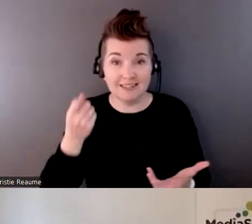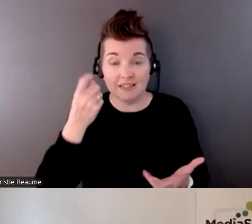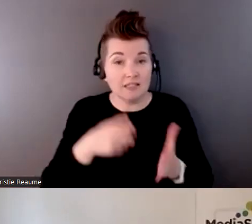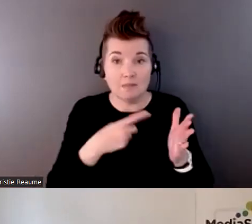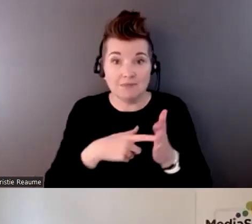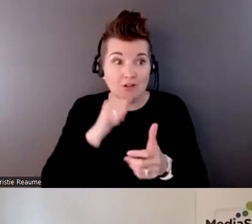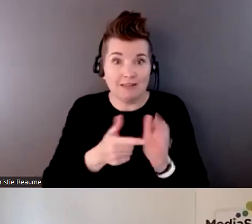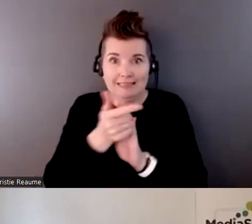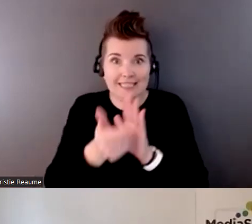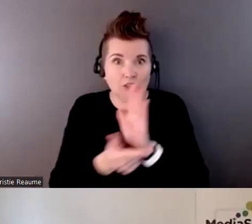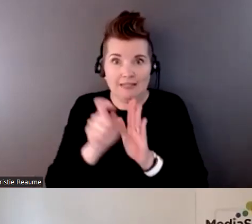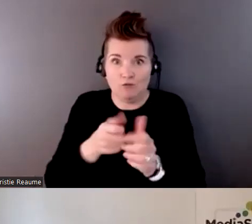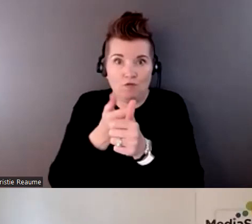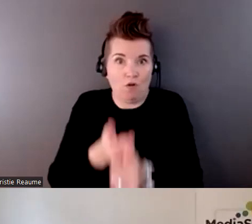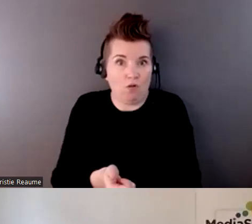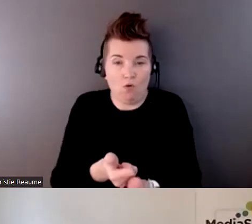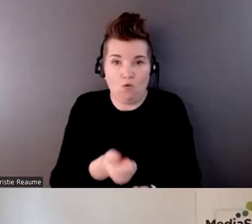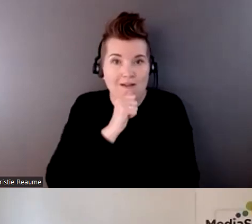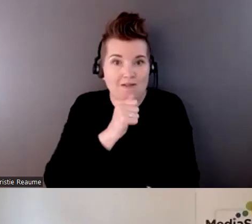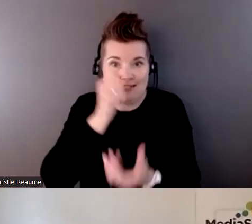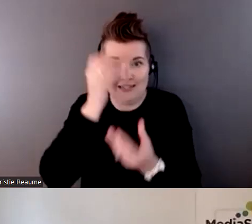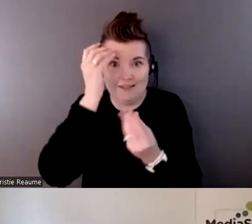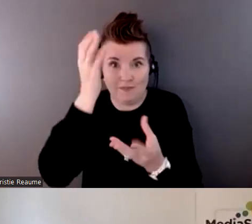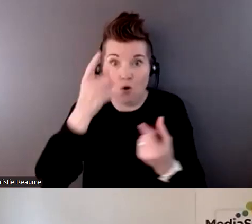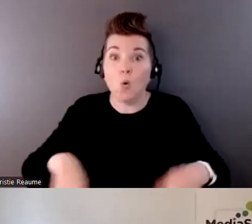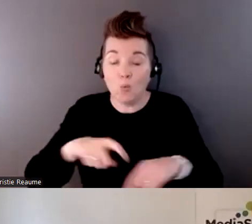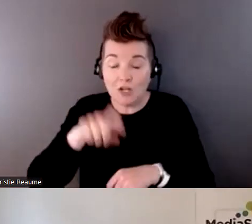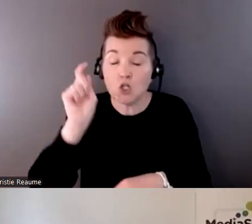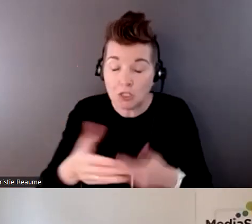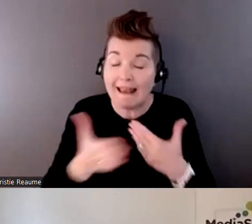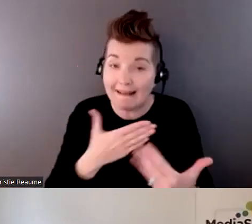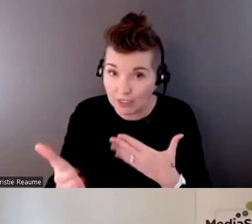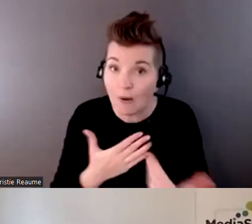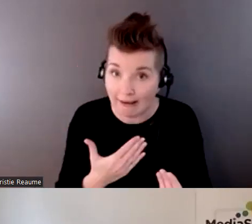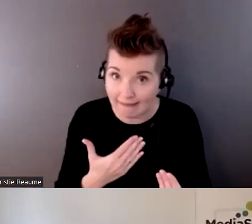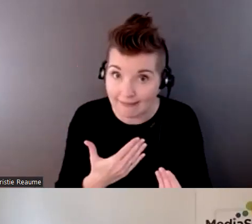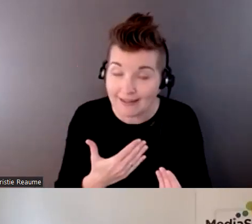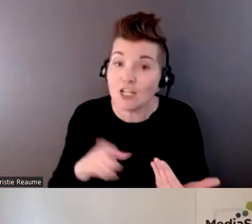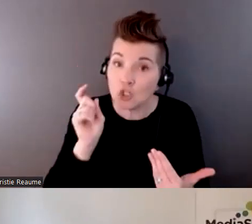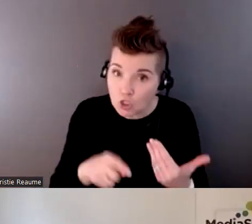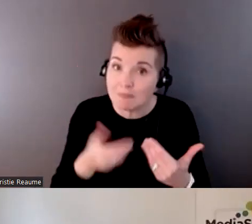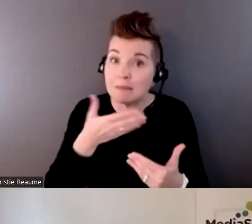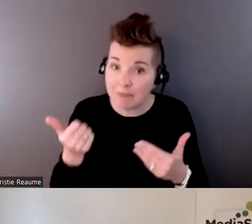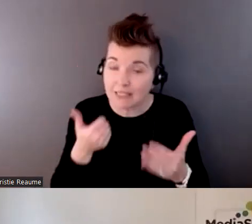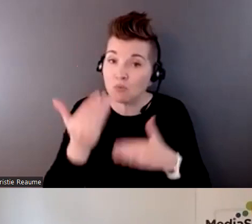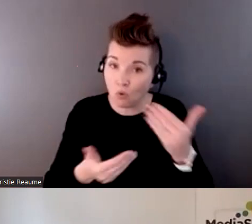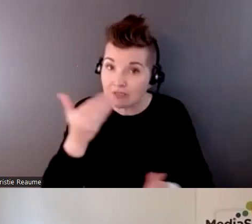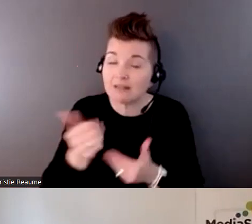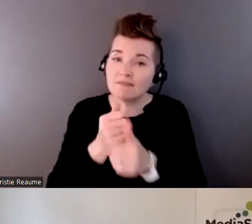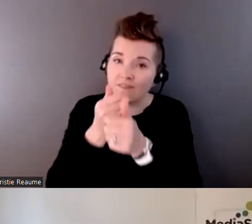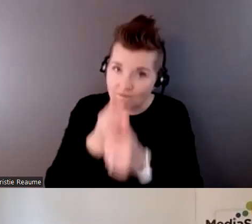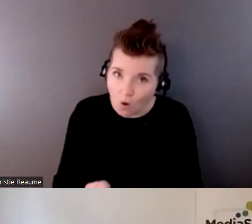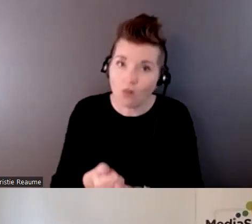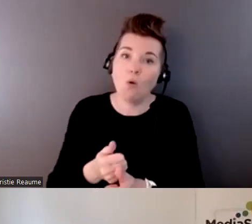with some of the Privacy legislation we should be complying with it anyway just in terms of best practices protecting donor information